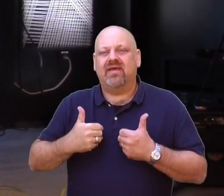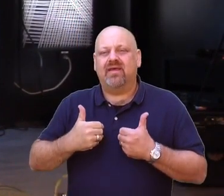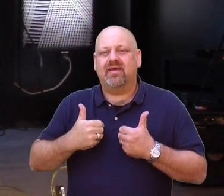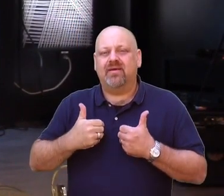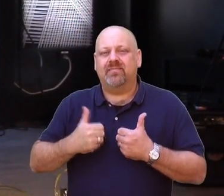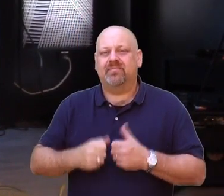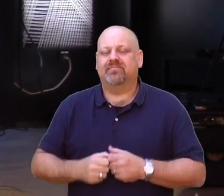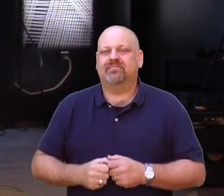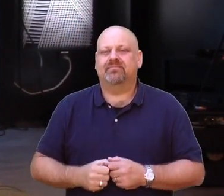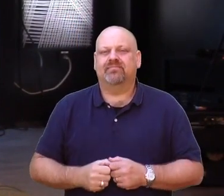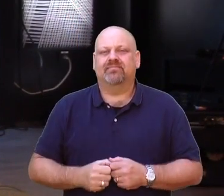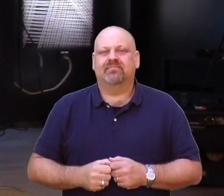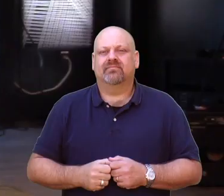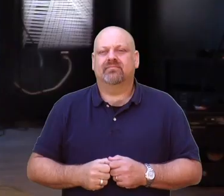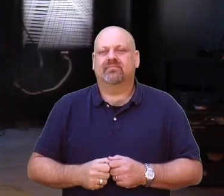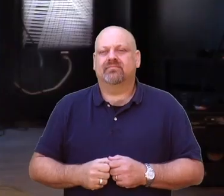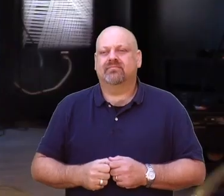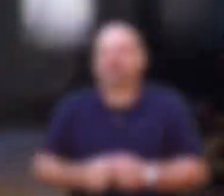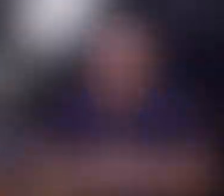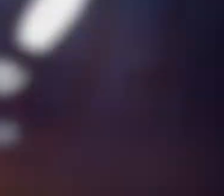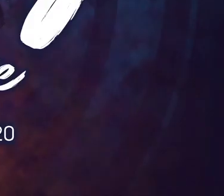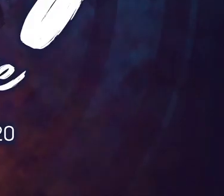I